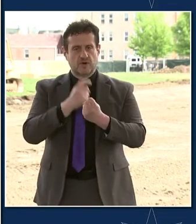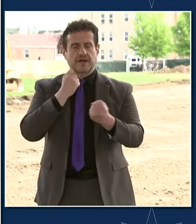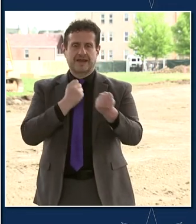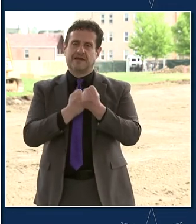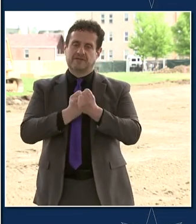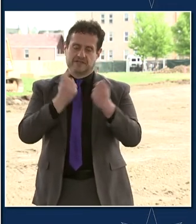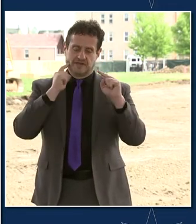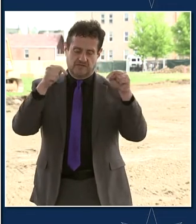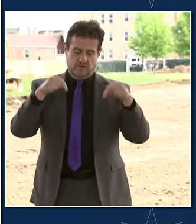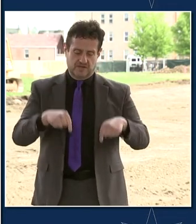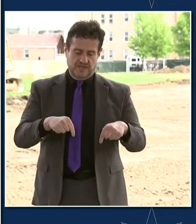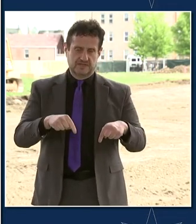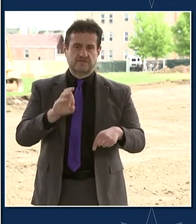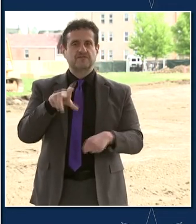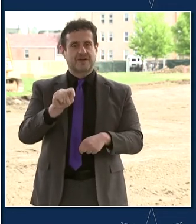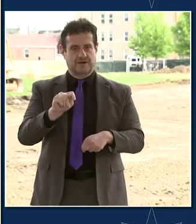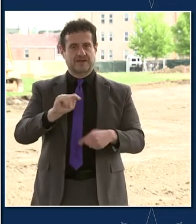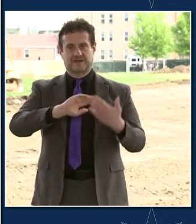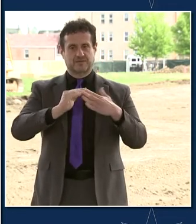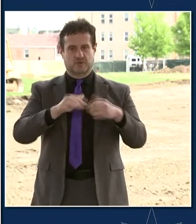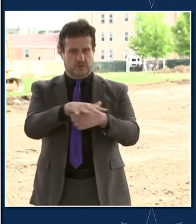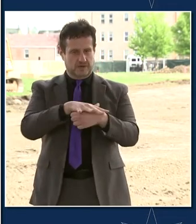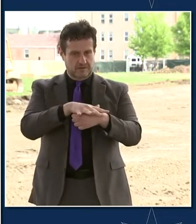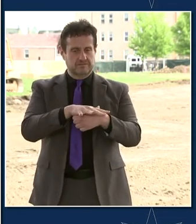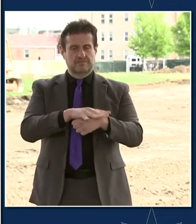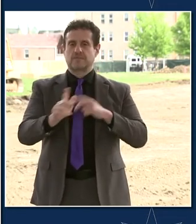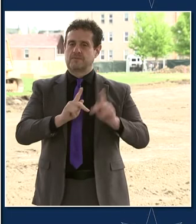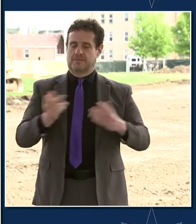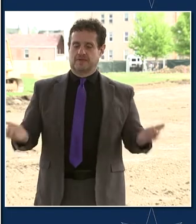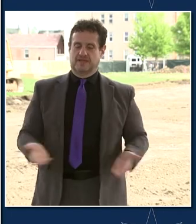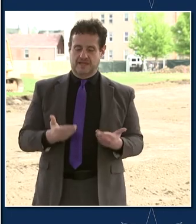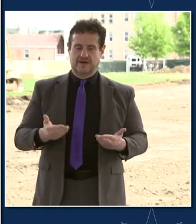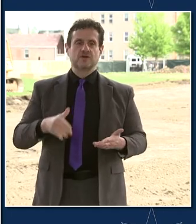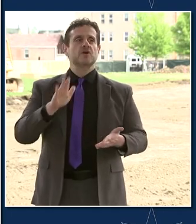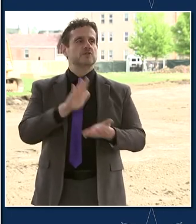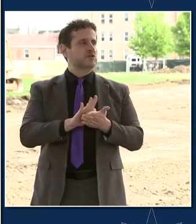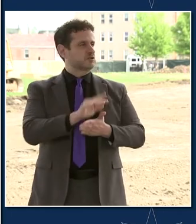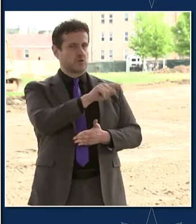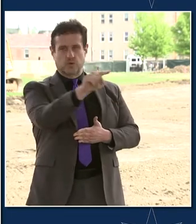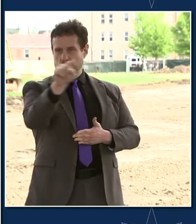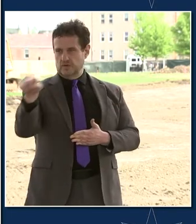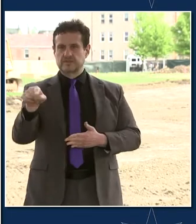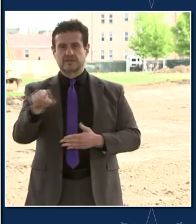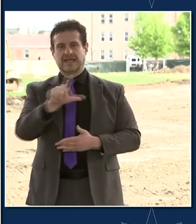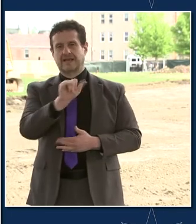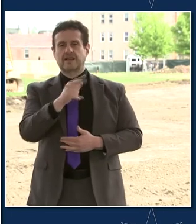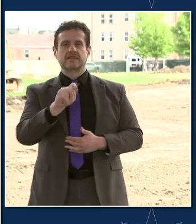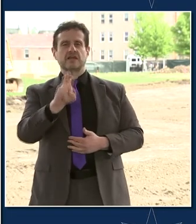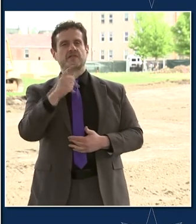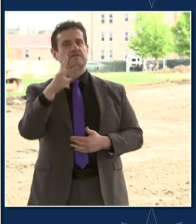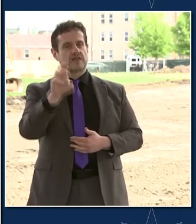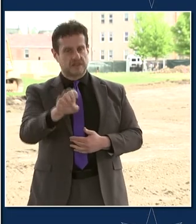on behalf of the Farragut community, on behalf of the schools in Little Village, and also throughout the city.